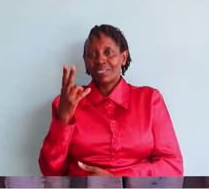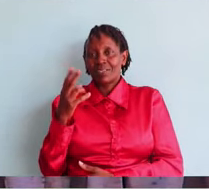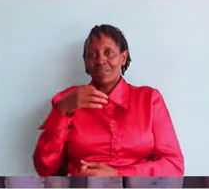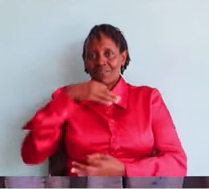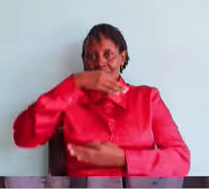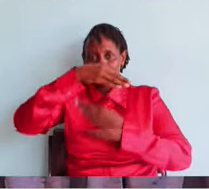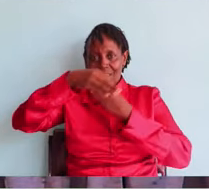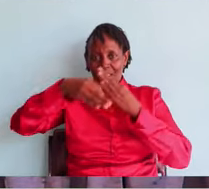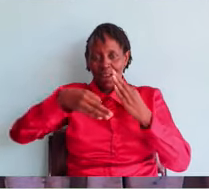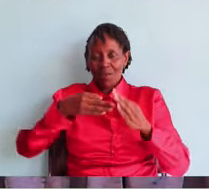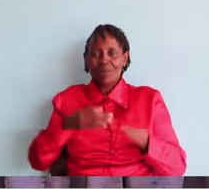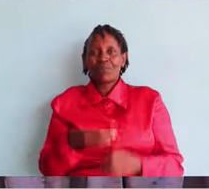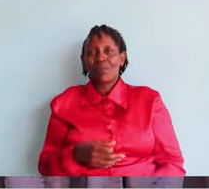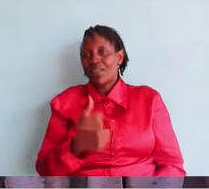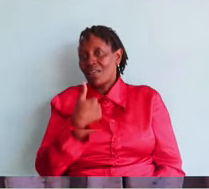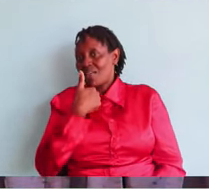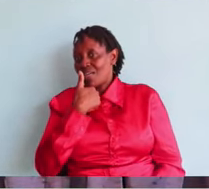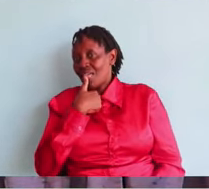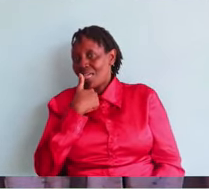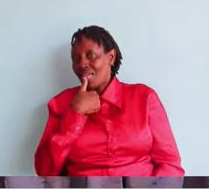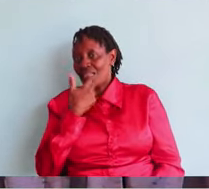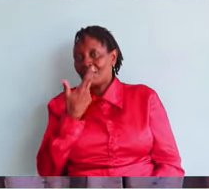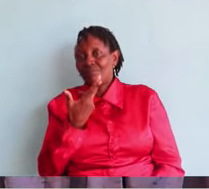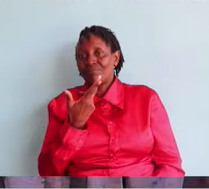bread and